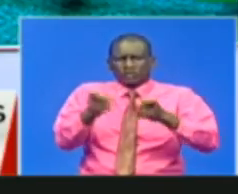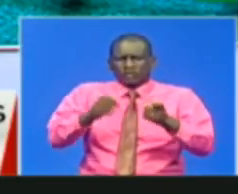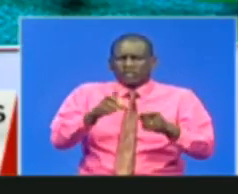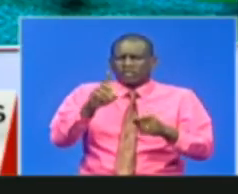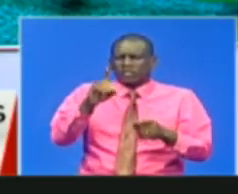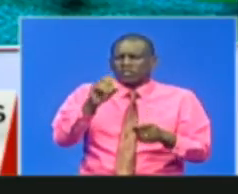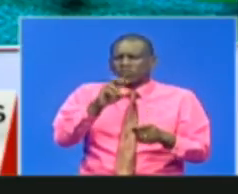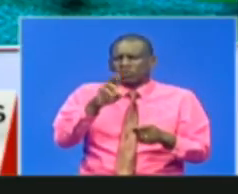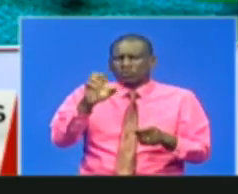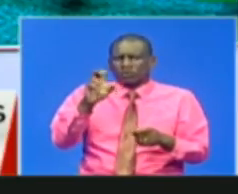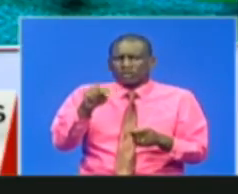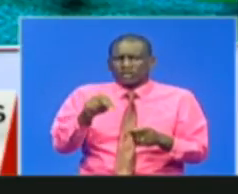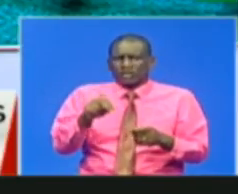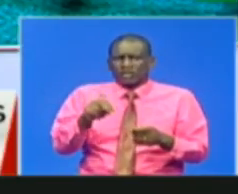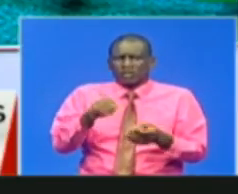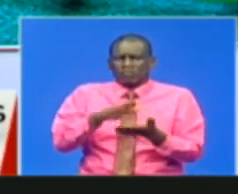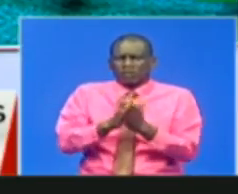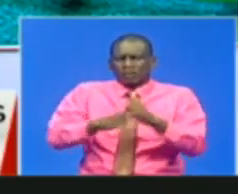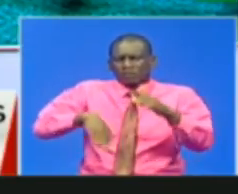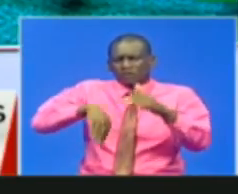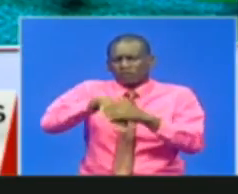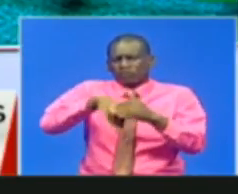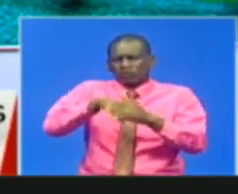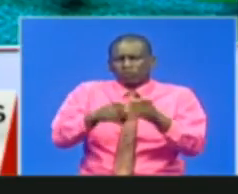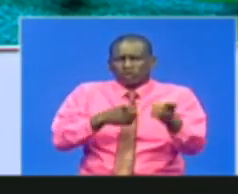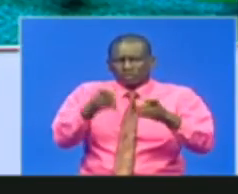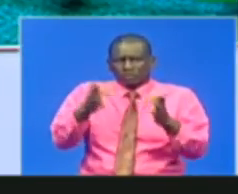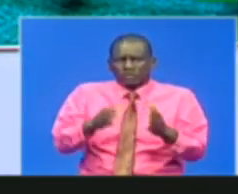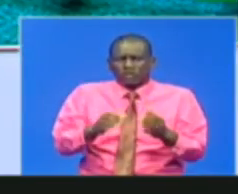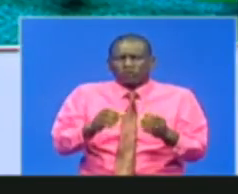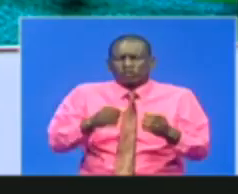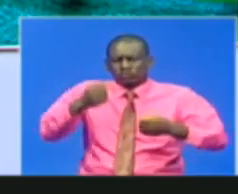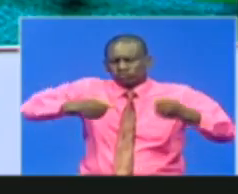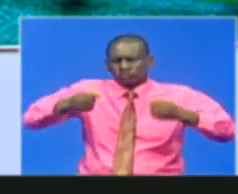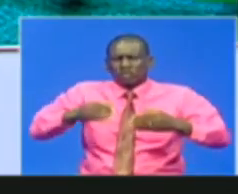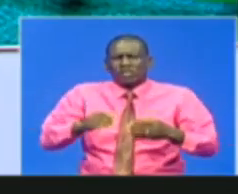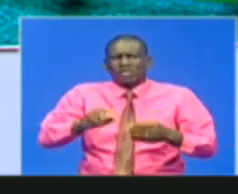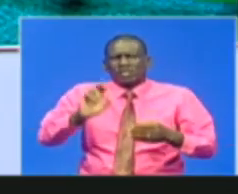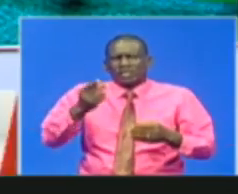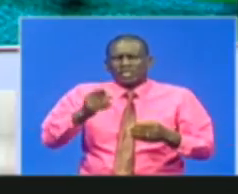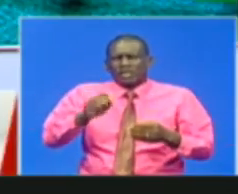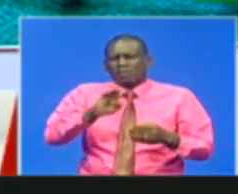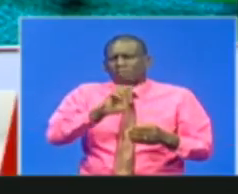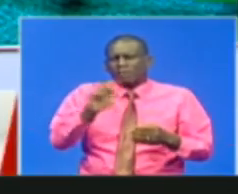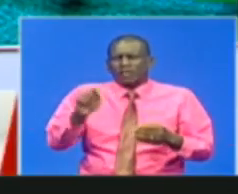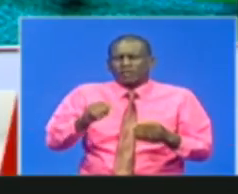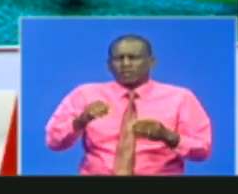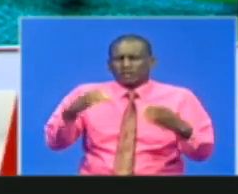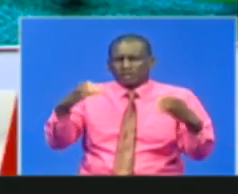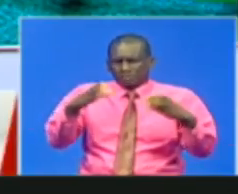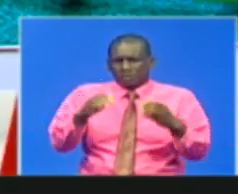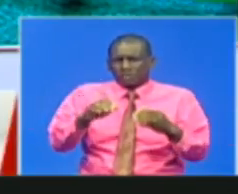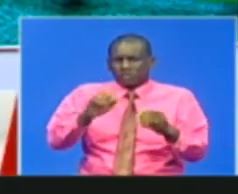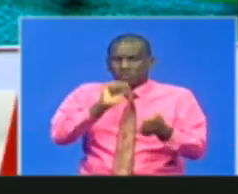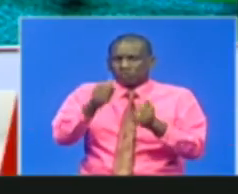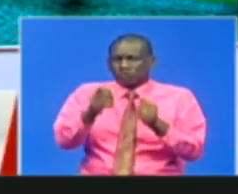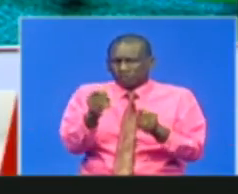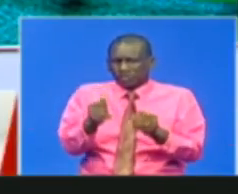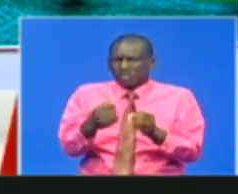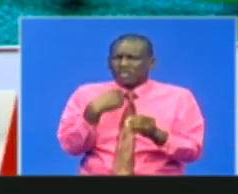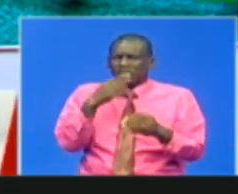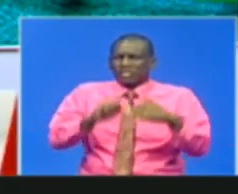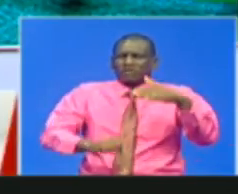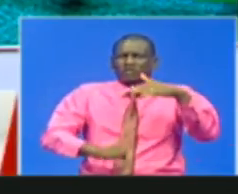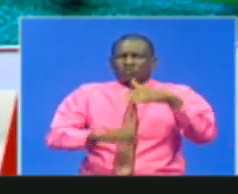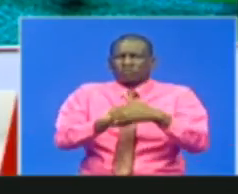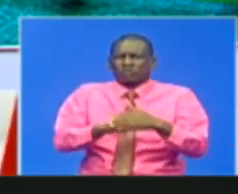Nabwire getting into football administration and into Formula One and a local betting firm. SportPesa has officially announced their title sponsorship